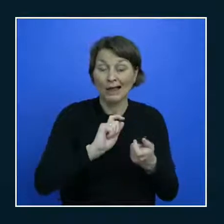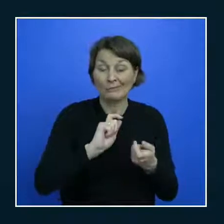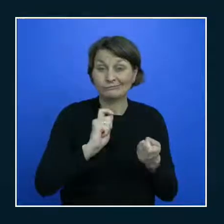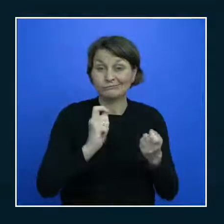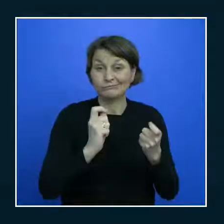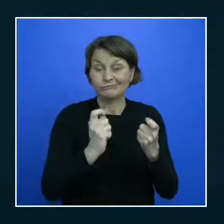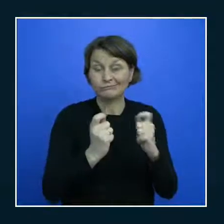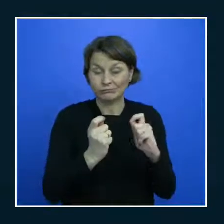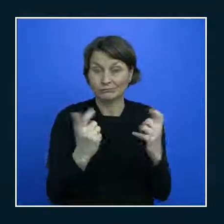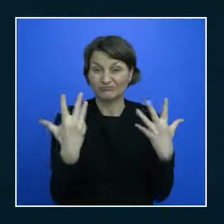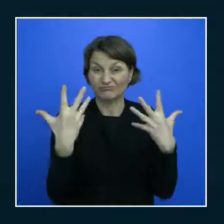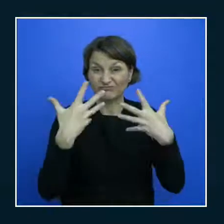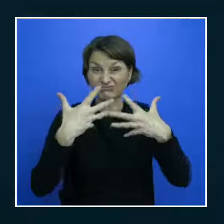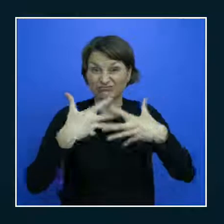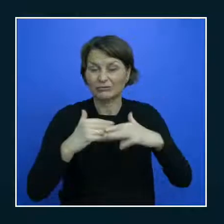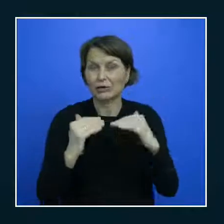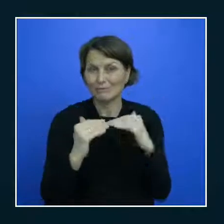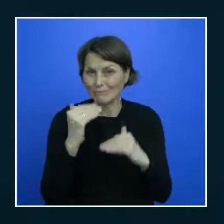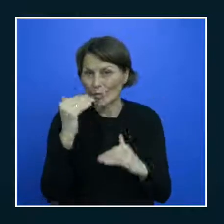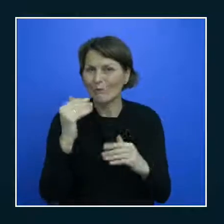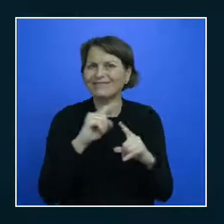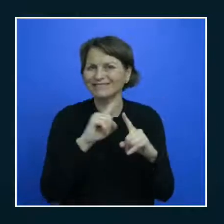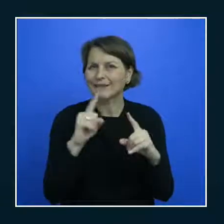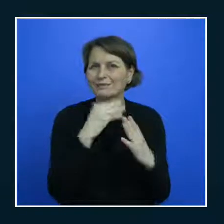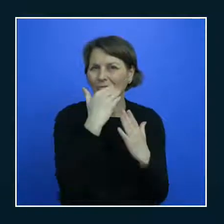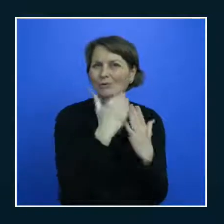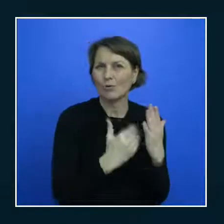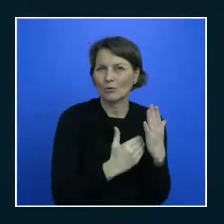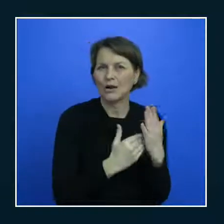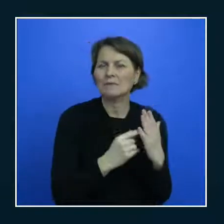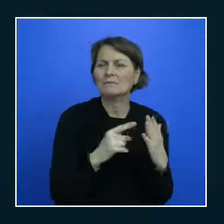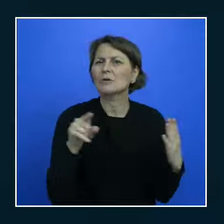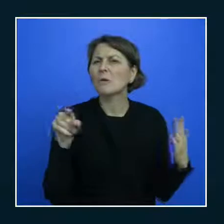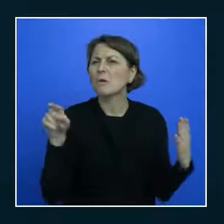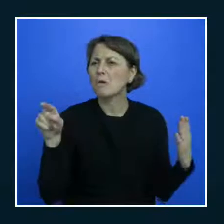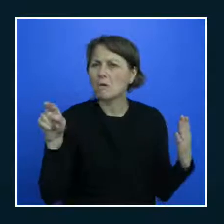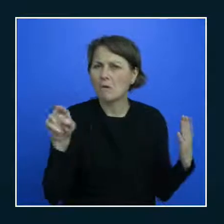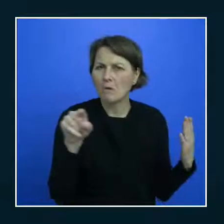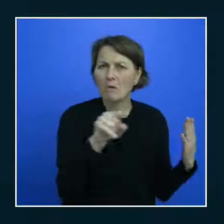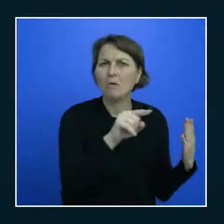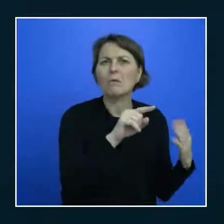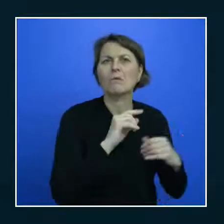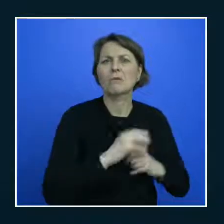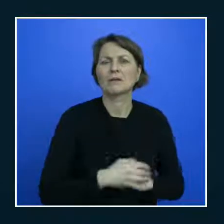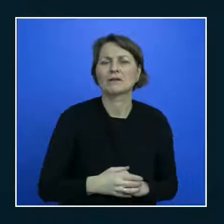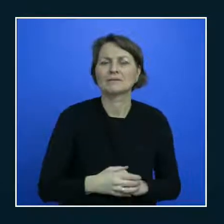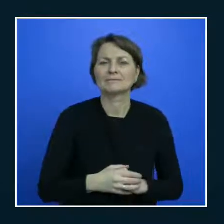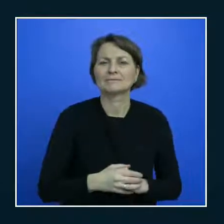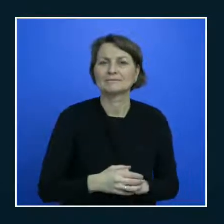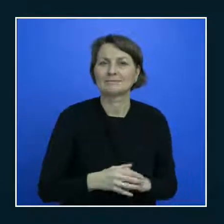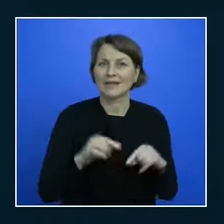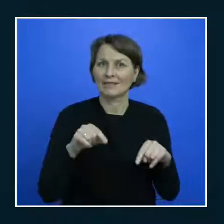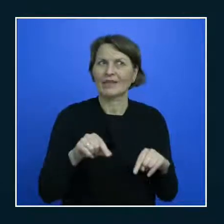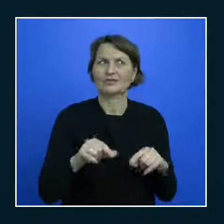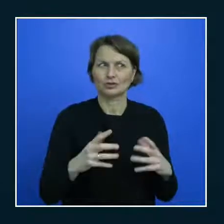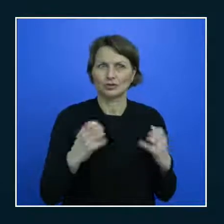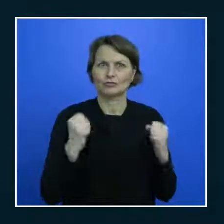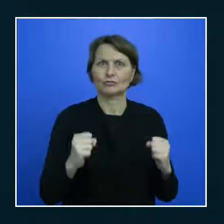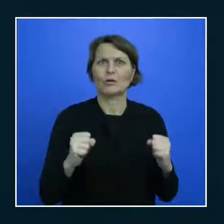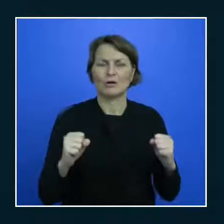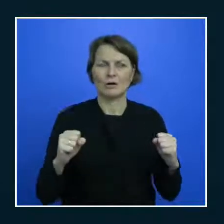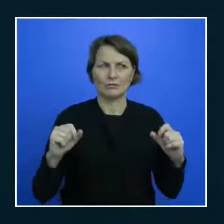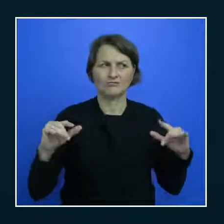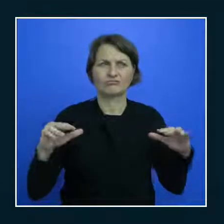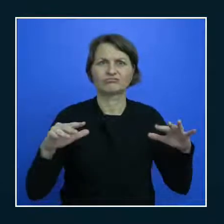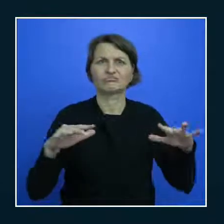It's cool to see this picking up and being this prominent. I was really surprised by